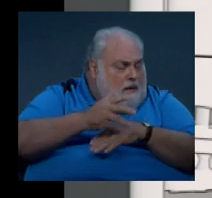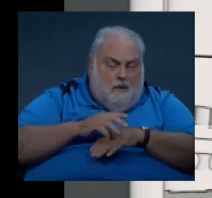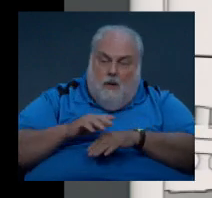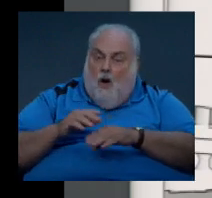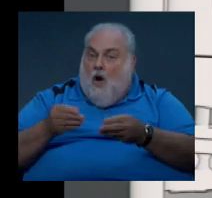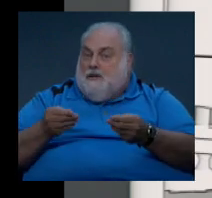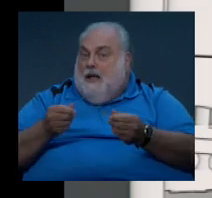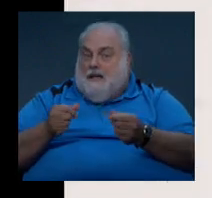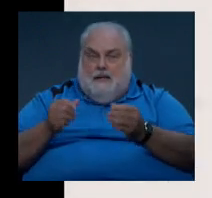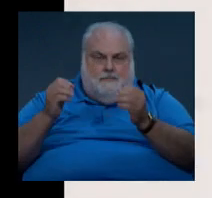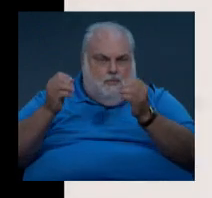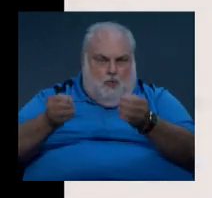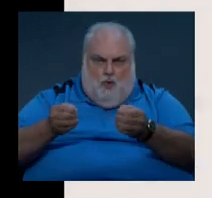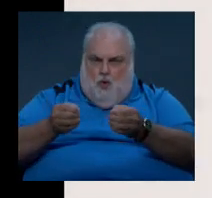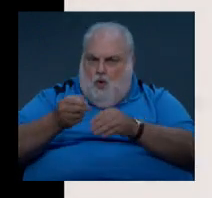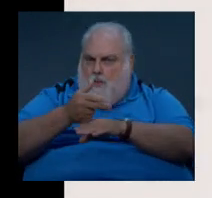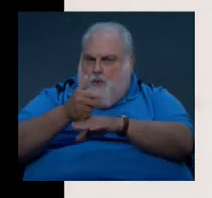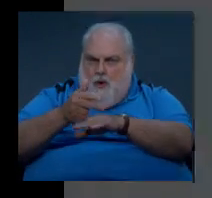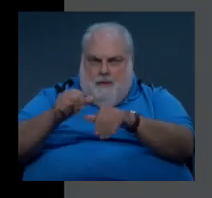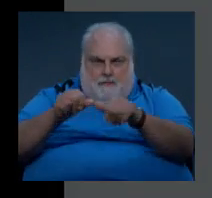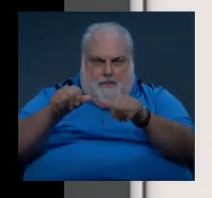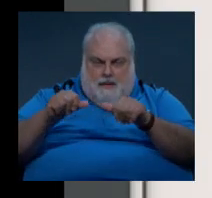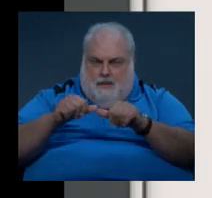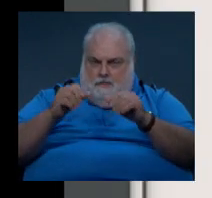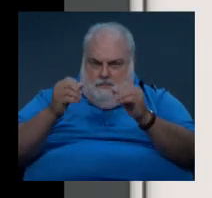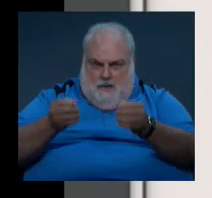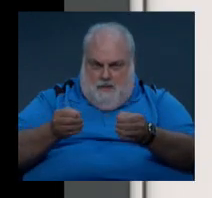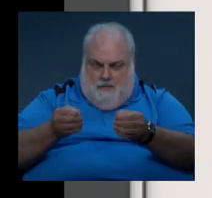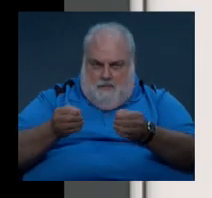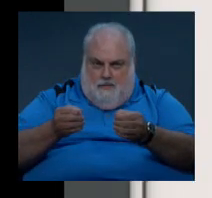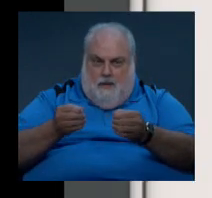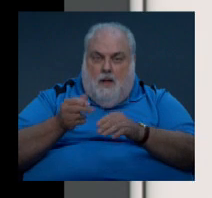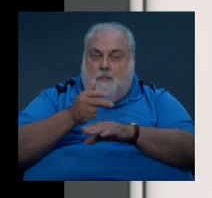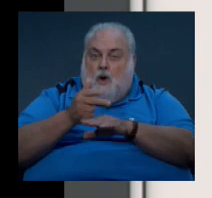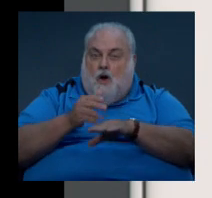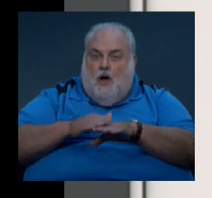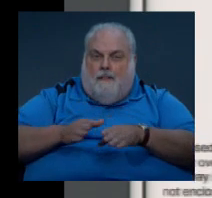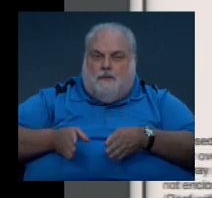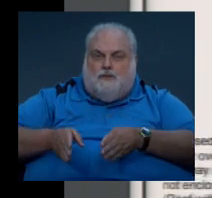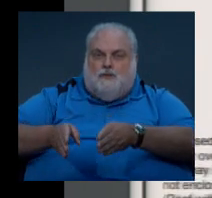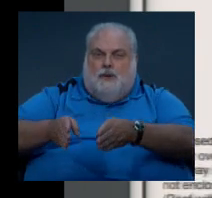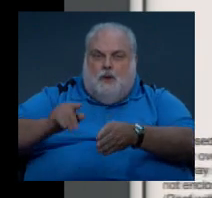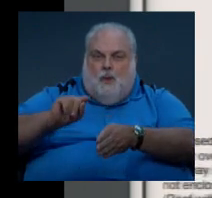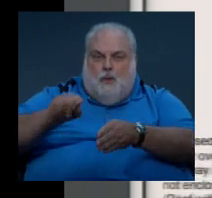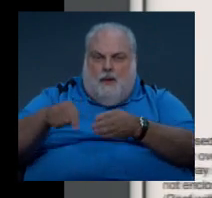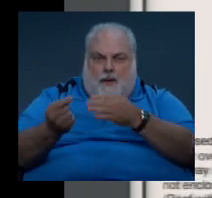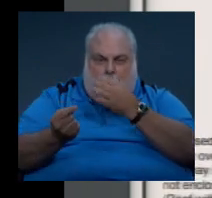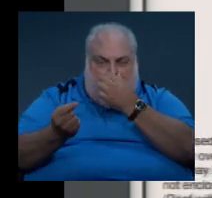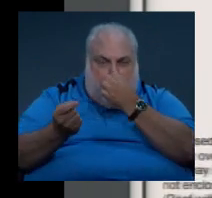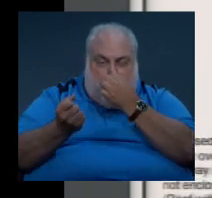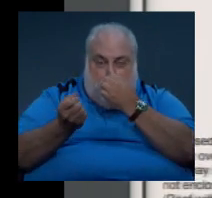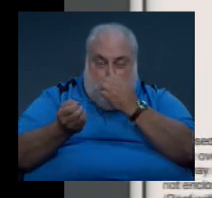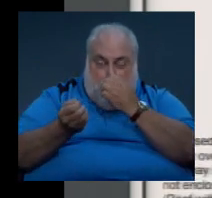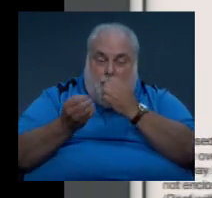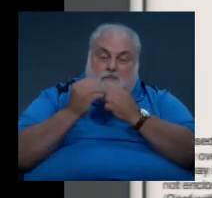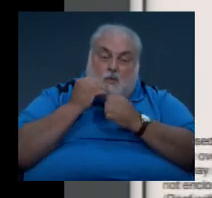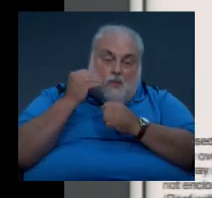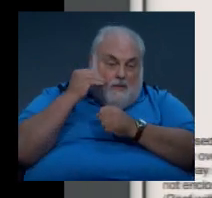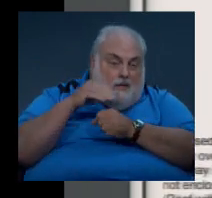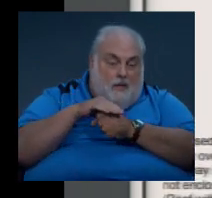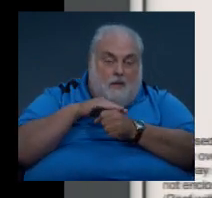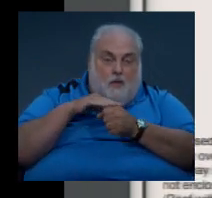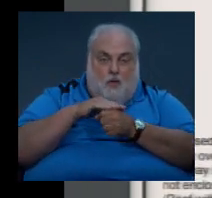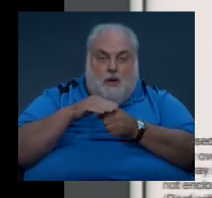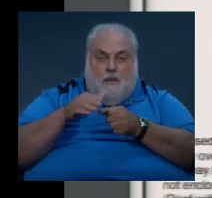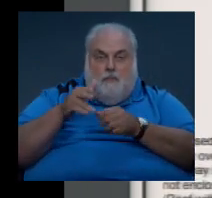site, this one does not contain any parking spaces proposed. It will be parking on the street. And so in residential, you're allowed to park